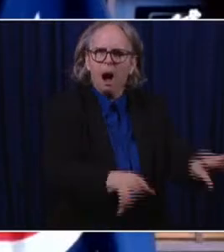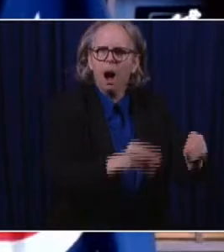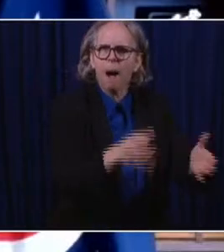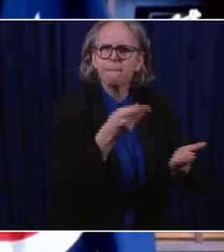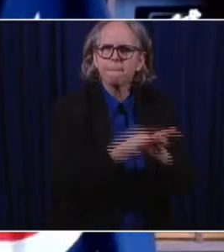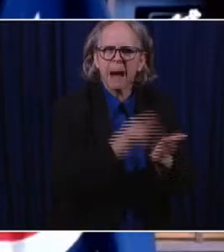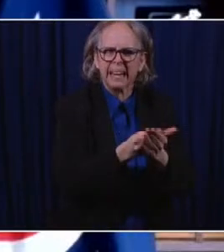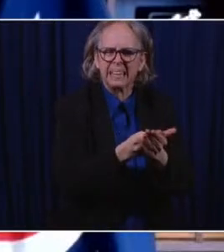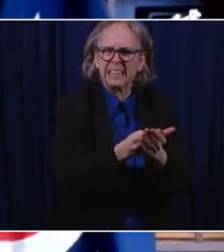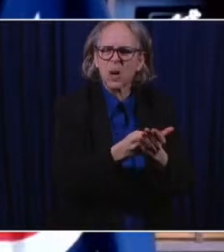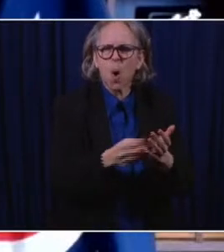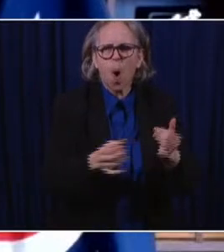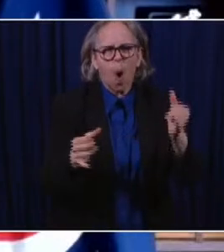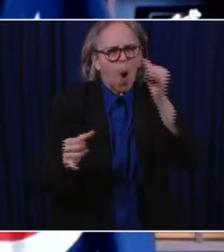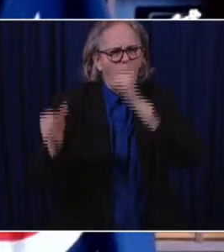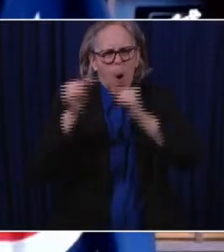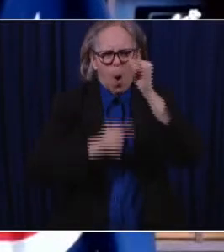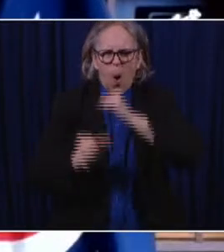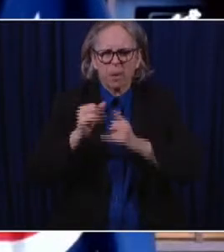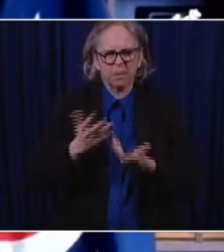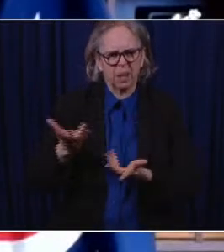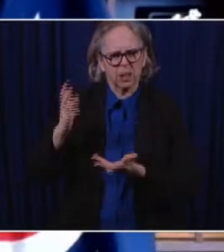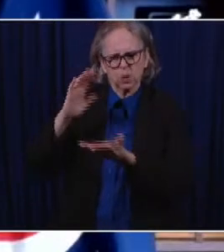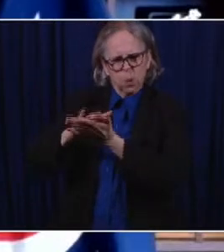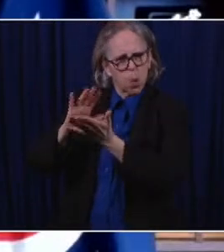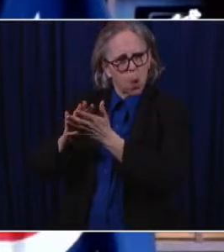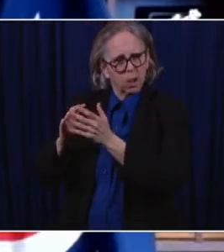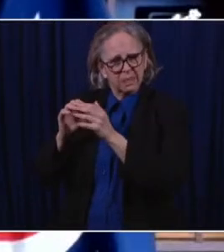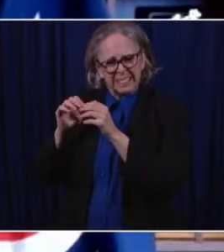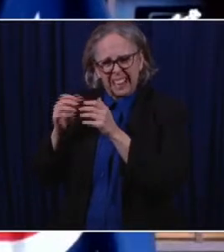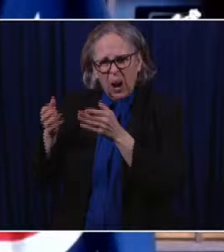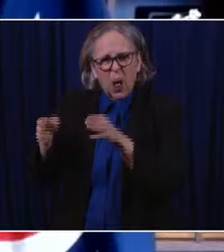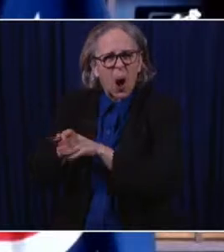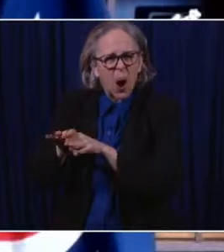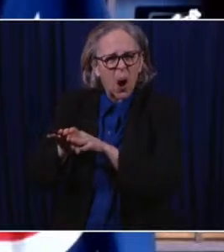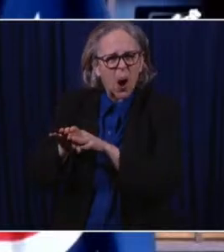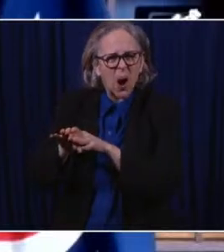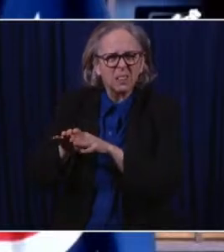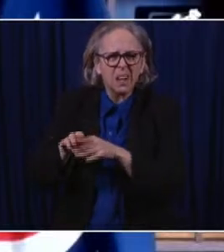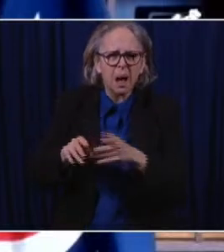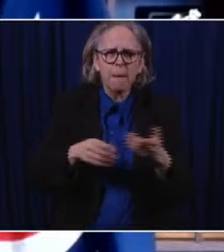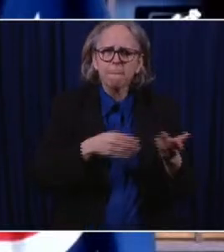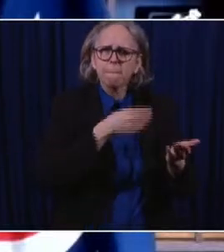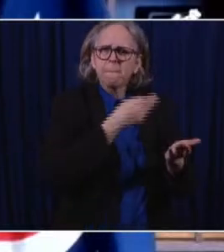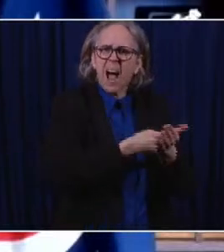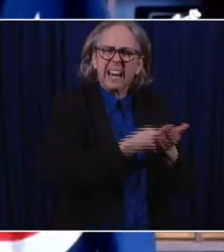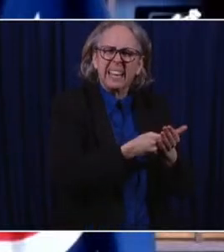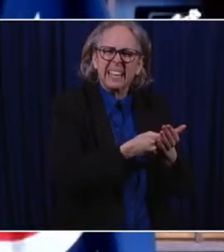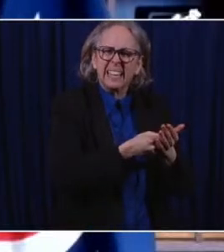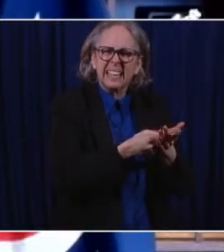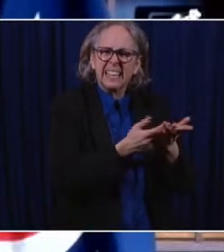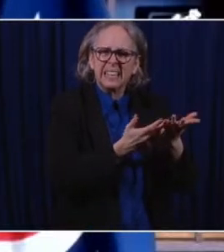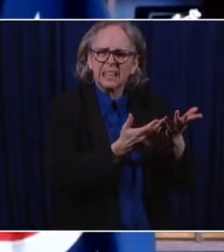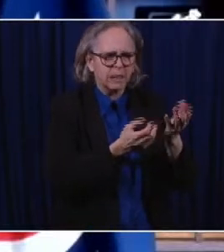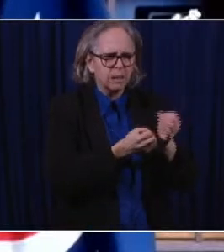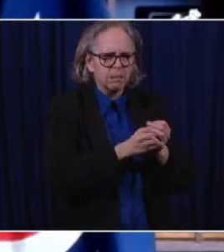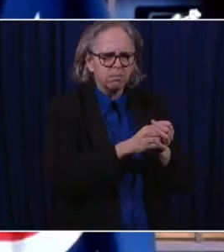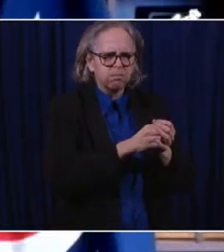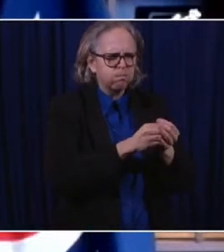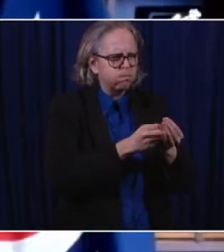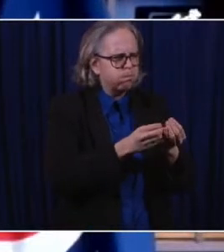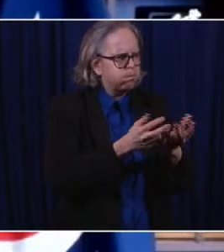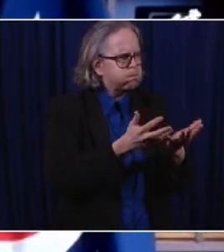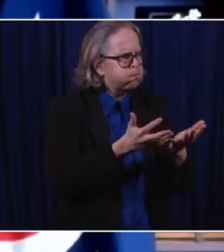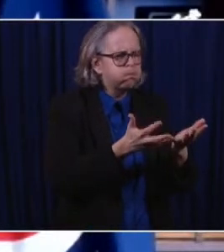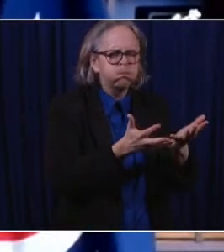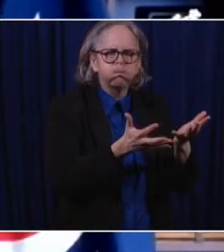higher that number will climb, which, by the way, perspective on that. That's why I thank you, Governor, for